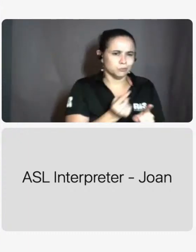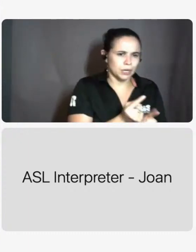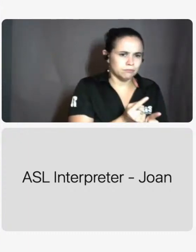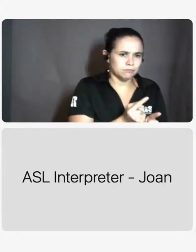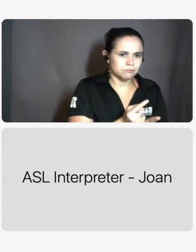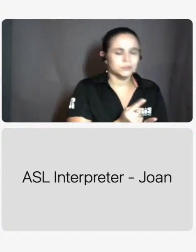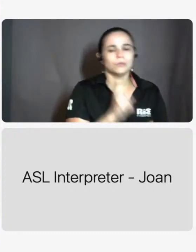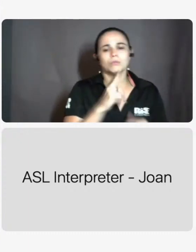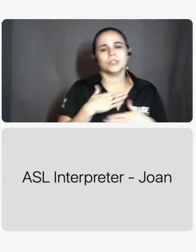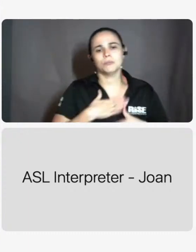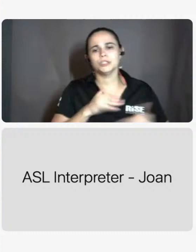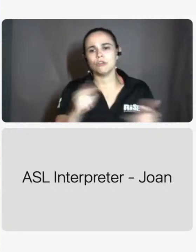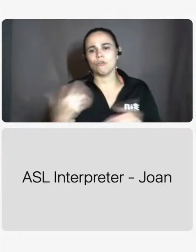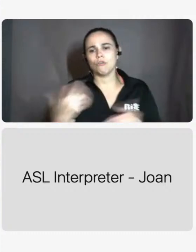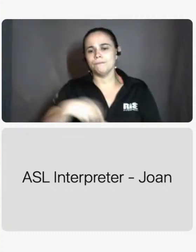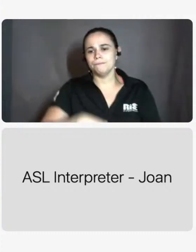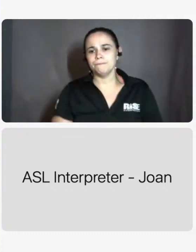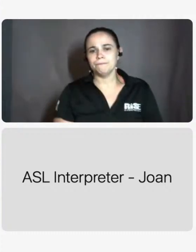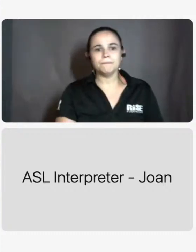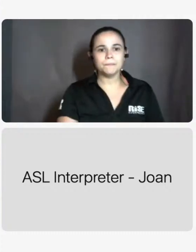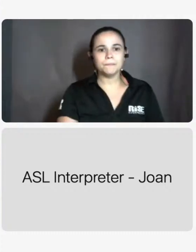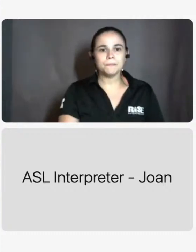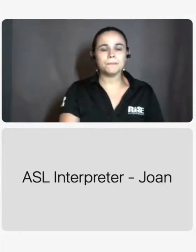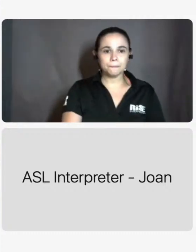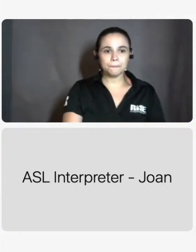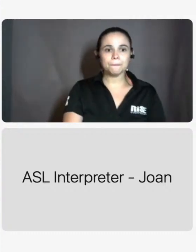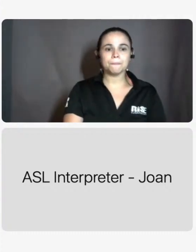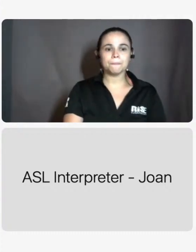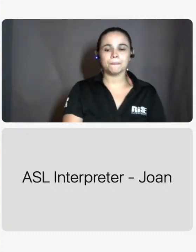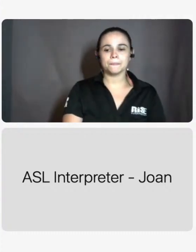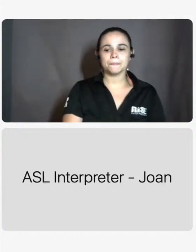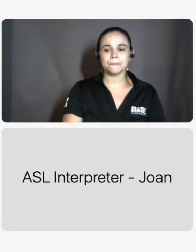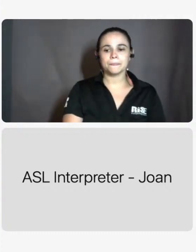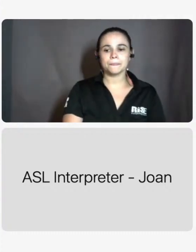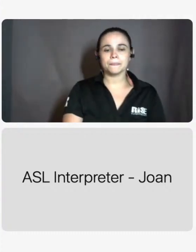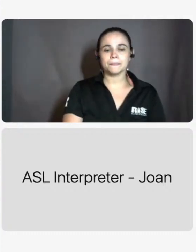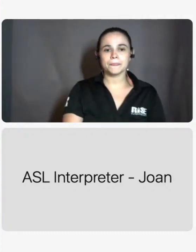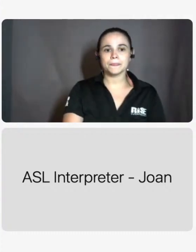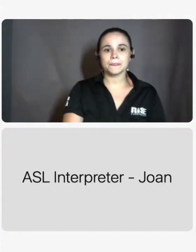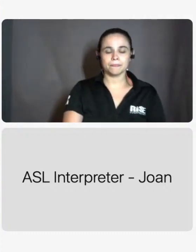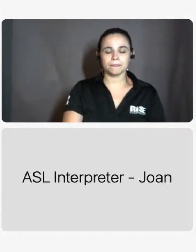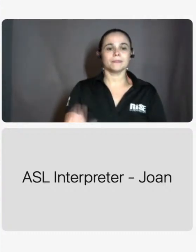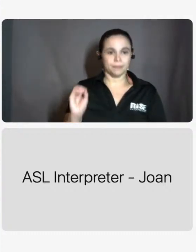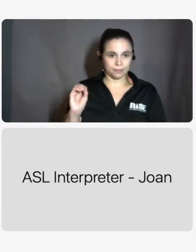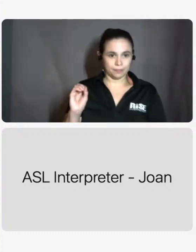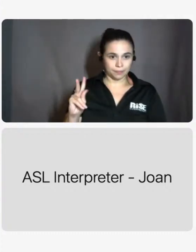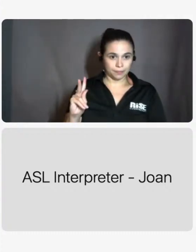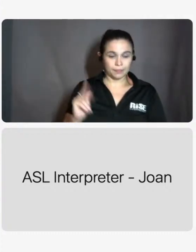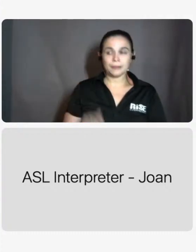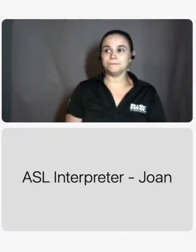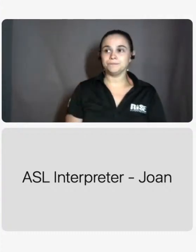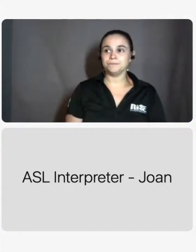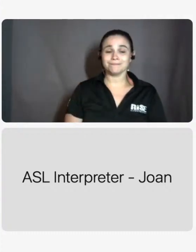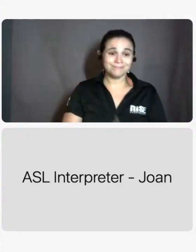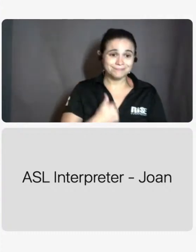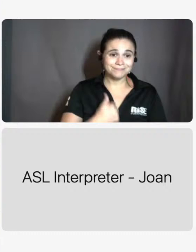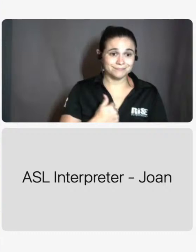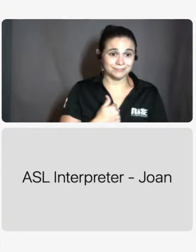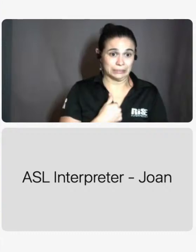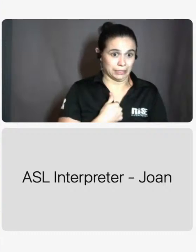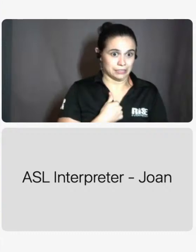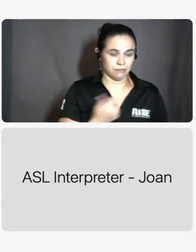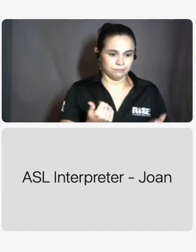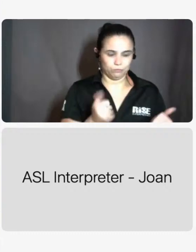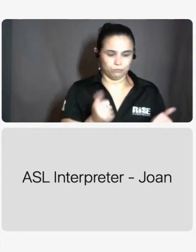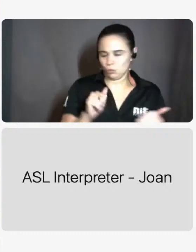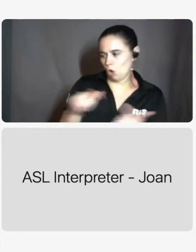Okay. Well, I myself want to thank you also. I was a principal of Zimmerman